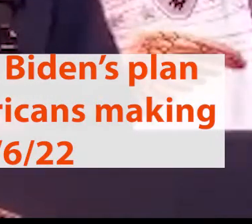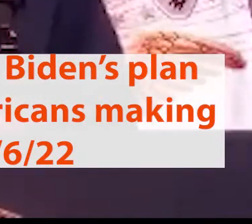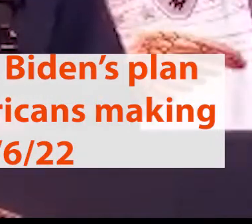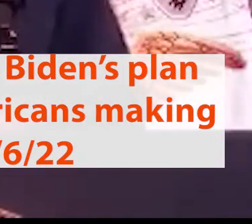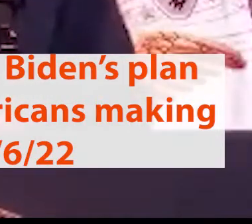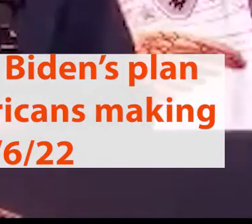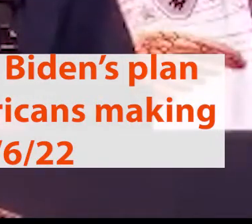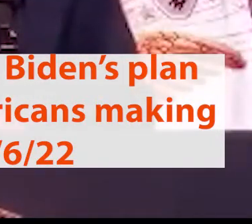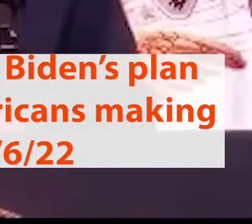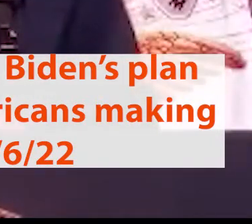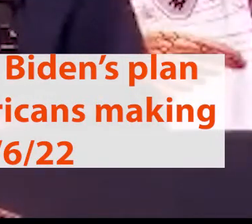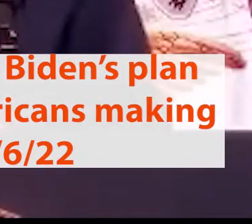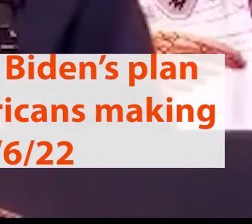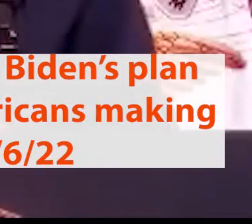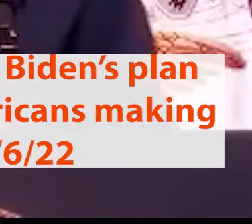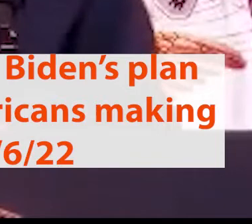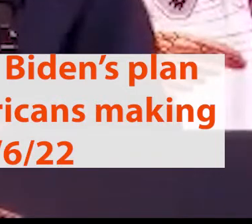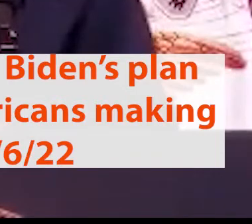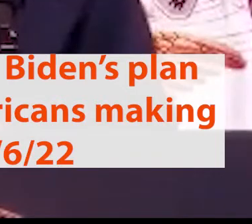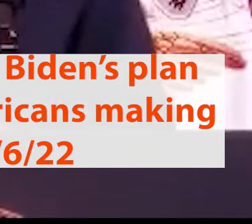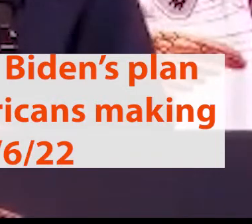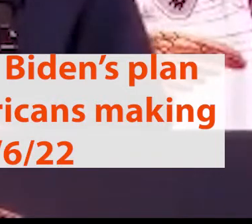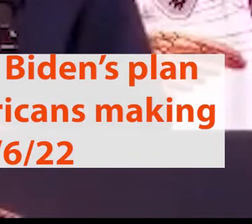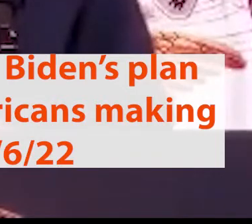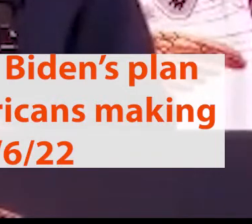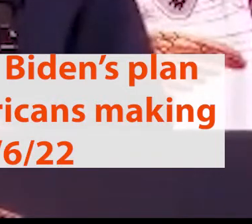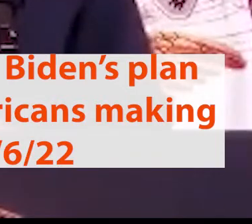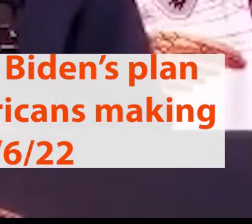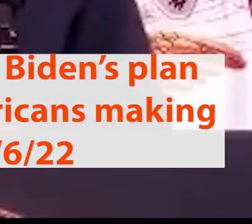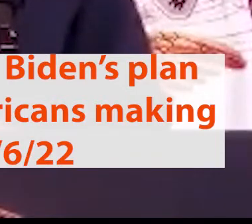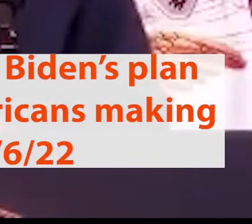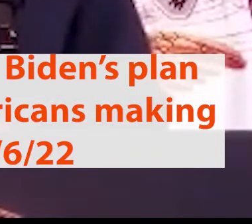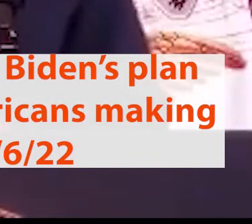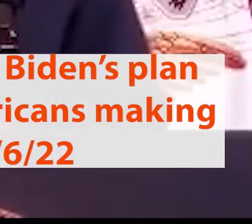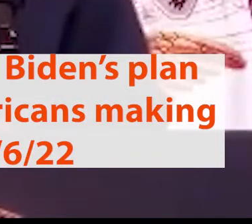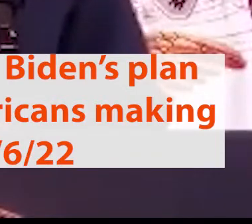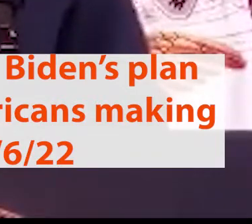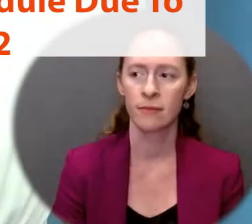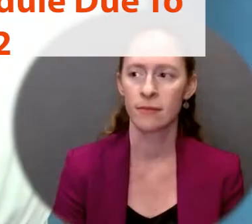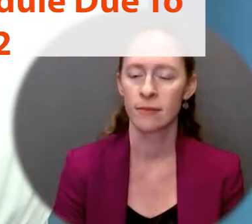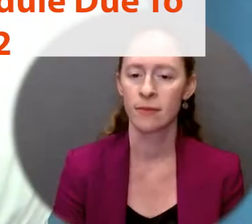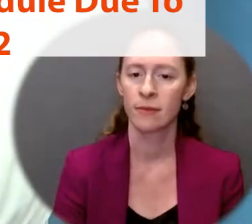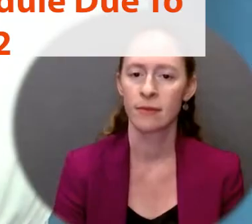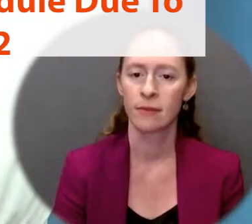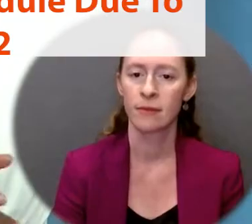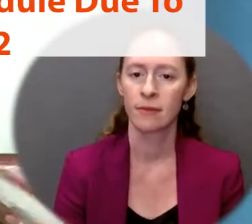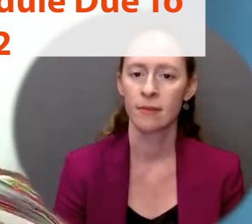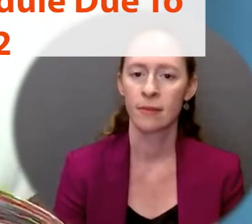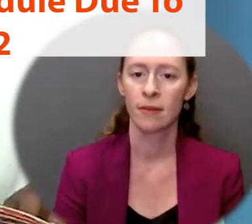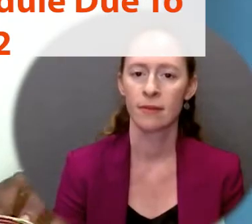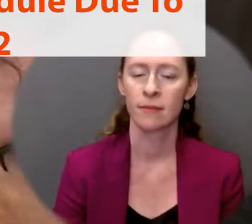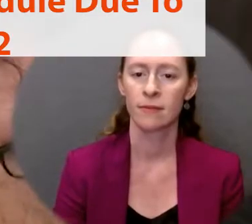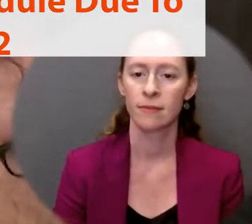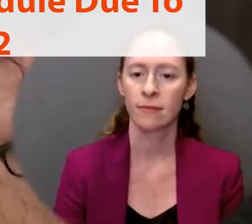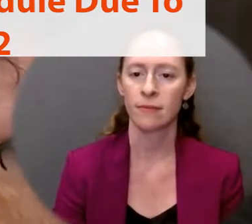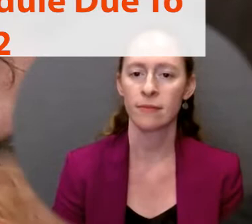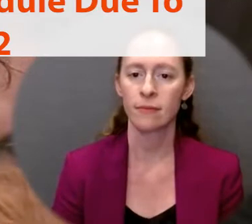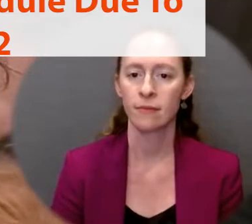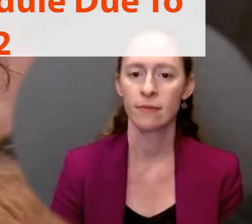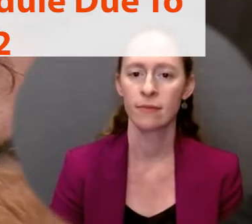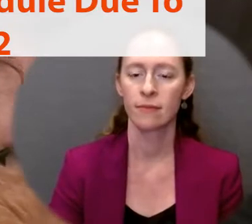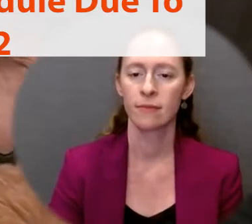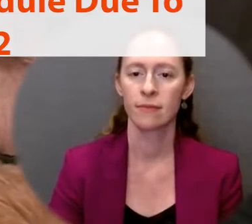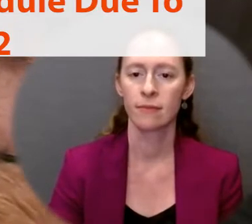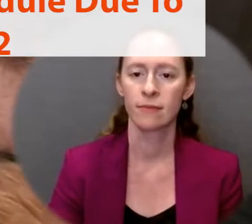on families making less than $400,000 a year. And we have kept that promise. Trying to get costs down. A new Gallup poll shows